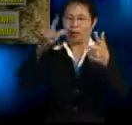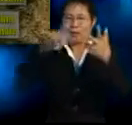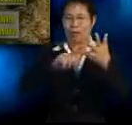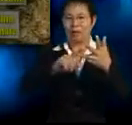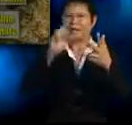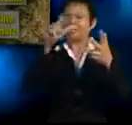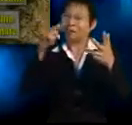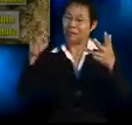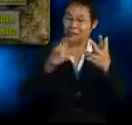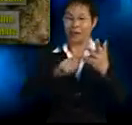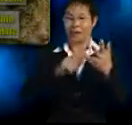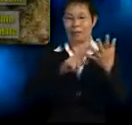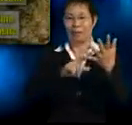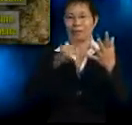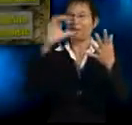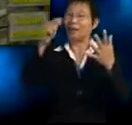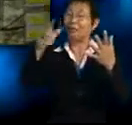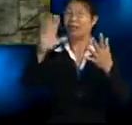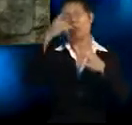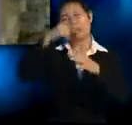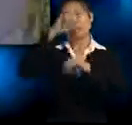calcium carbonate in the construction industry.